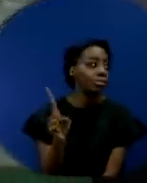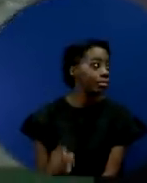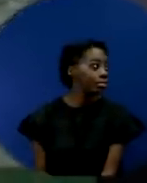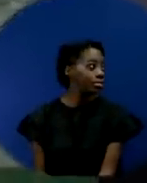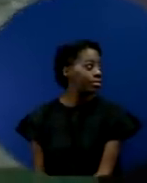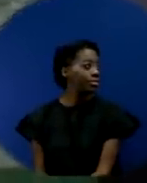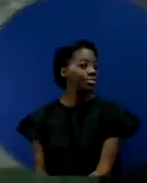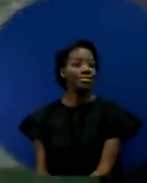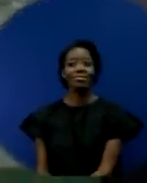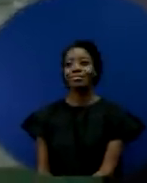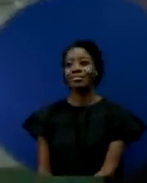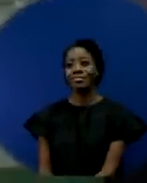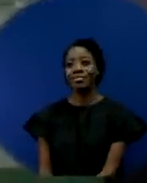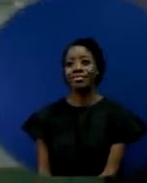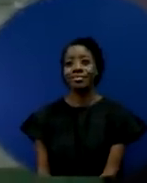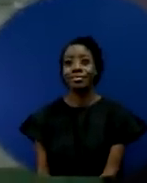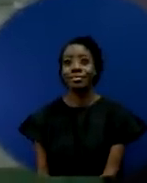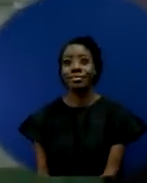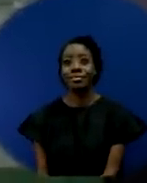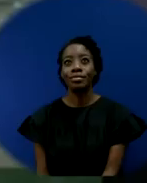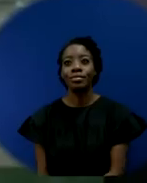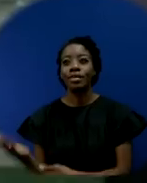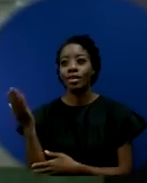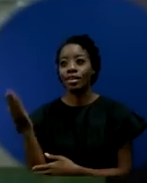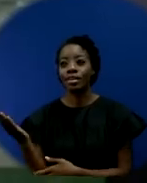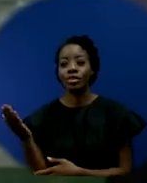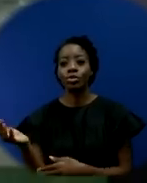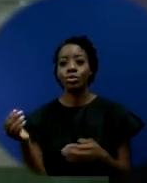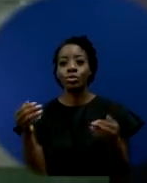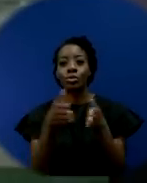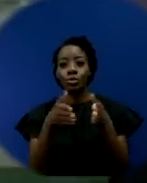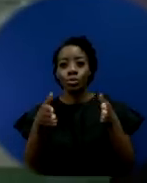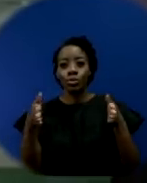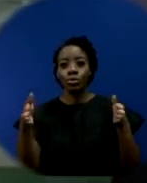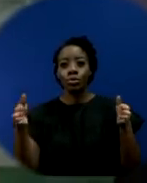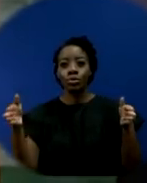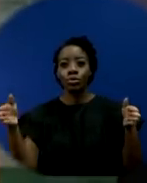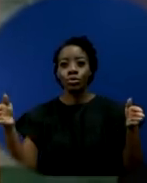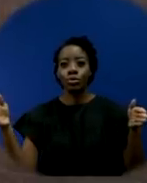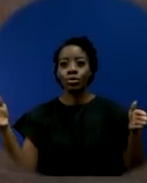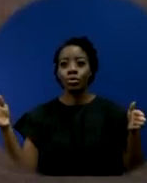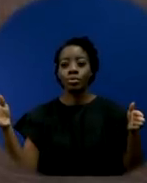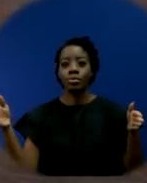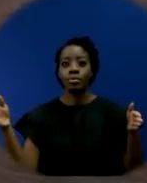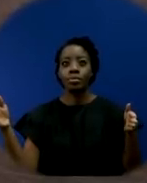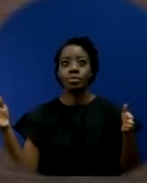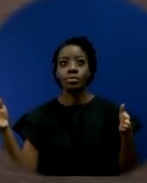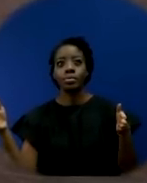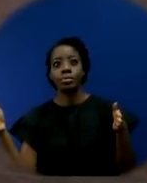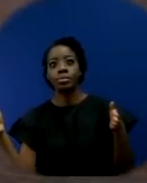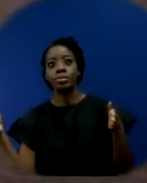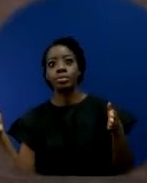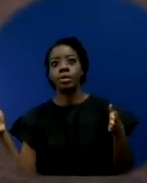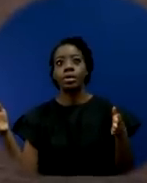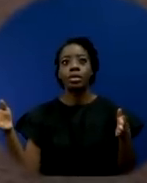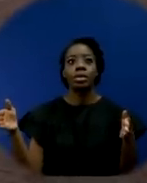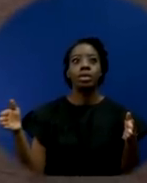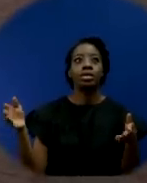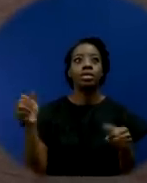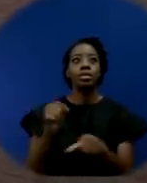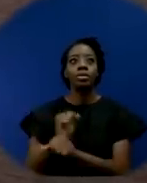one. Come on. There's room. There is room. Thank you, Lord. At the cross. At